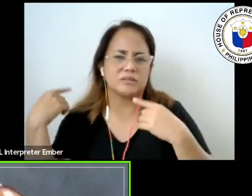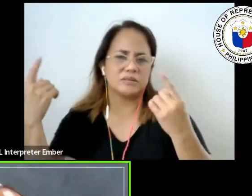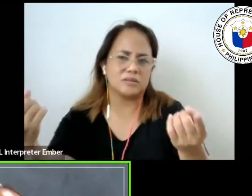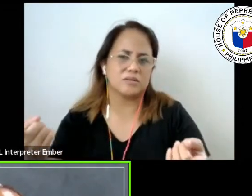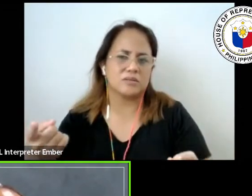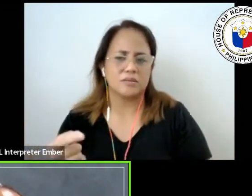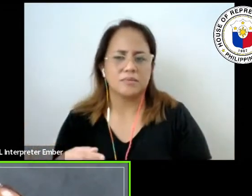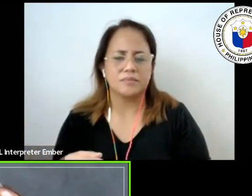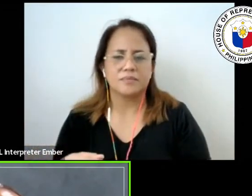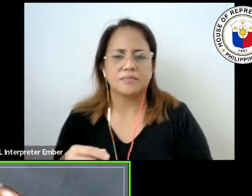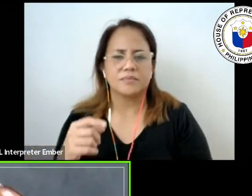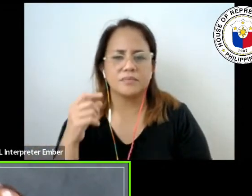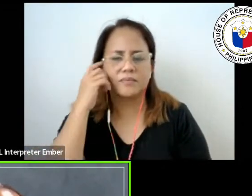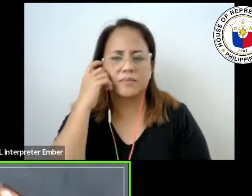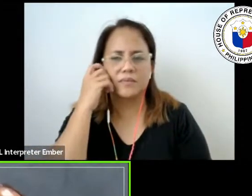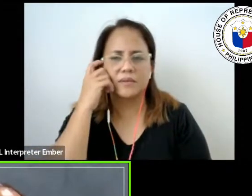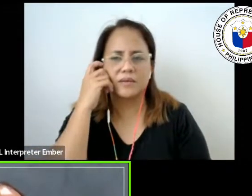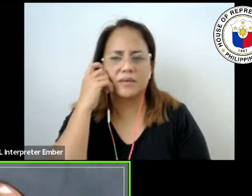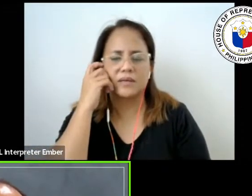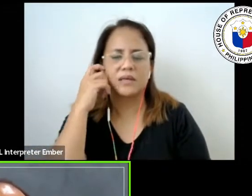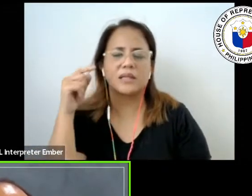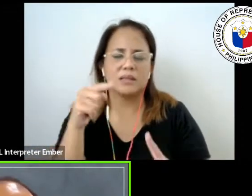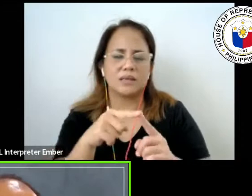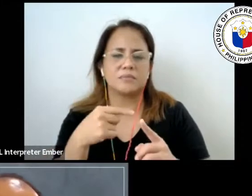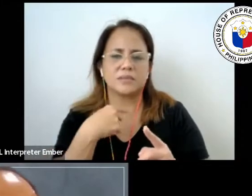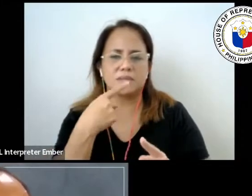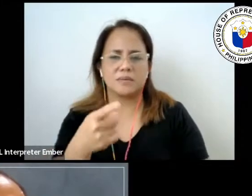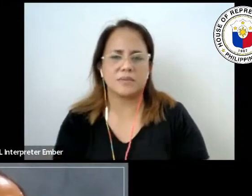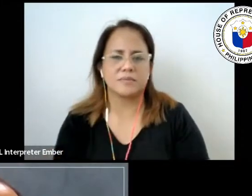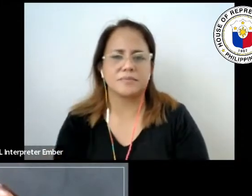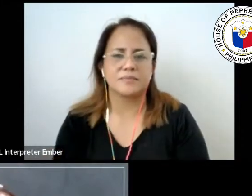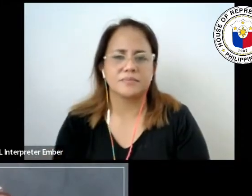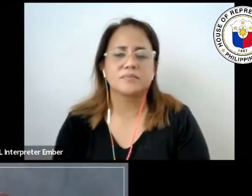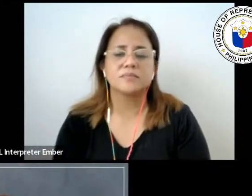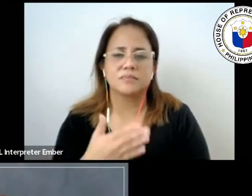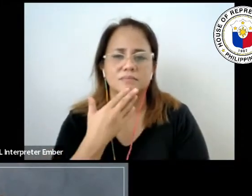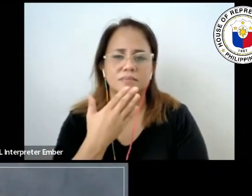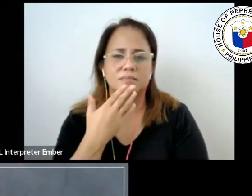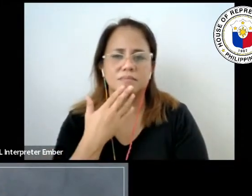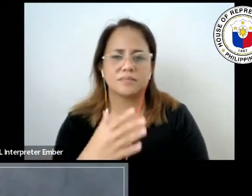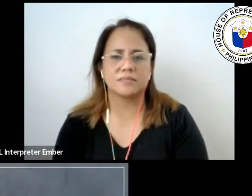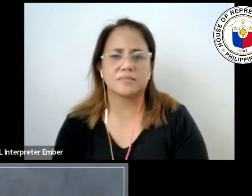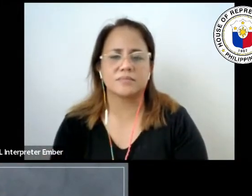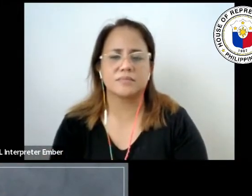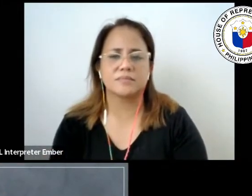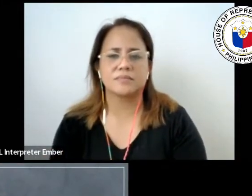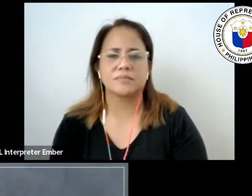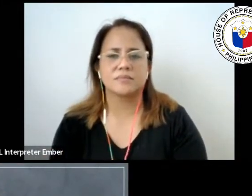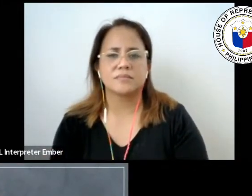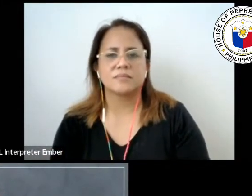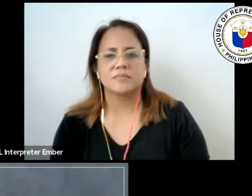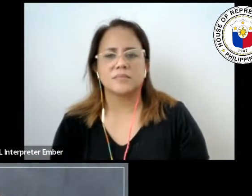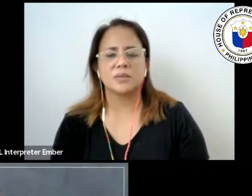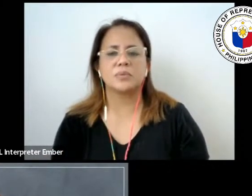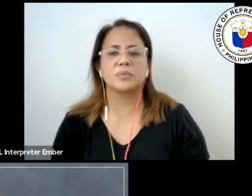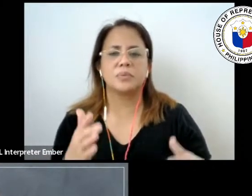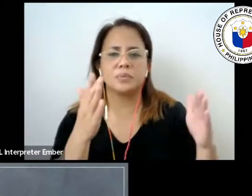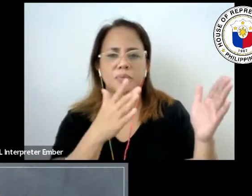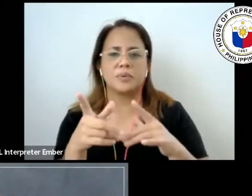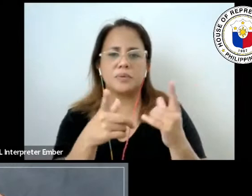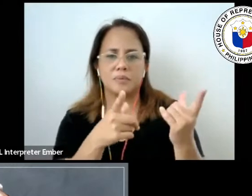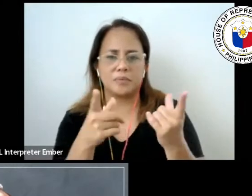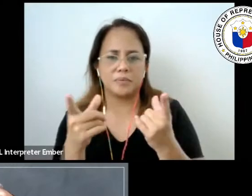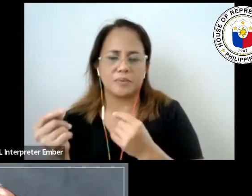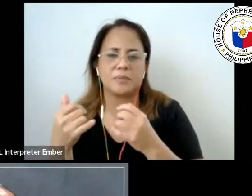since. Yun po yung aking sasabi. Salamat po. That hindi prepared yung